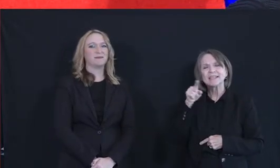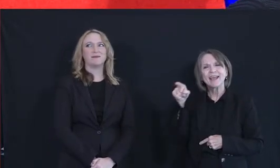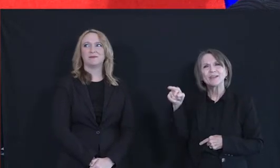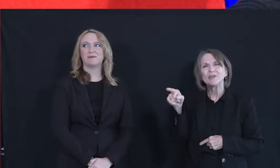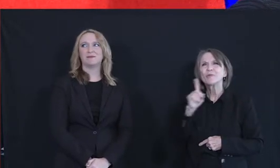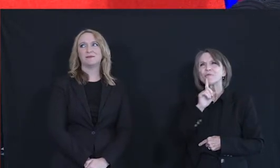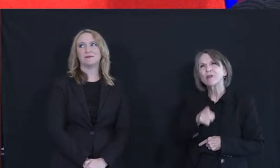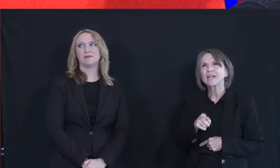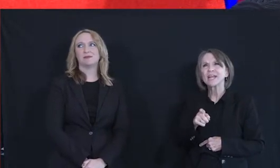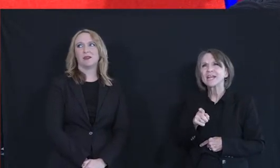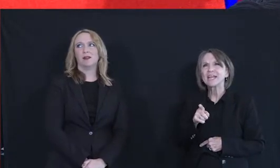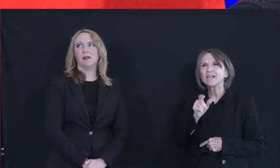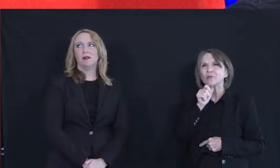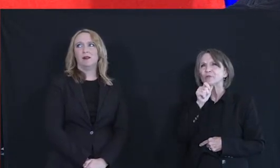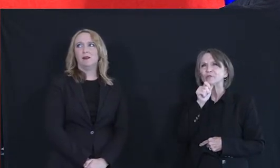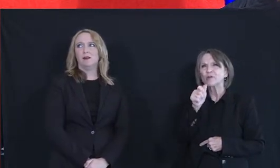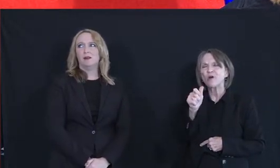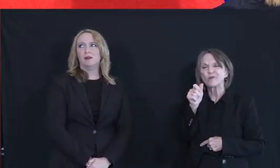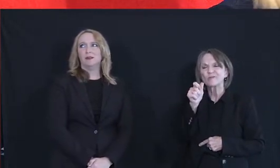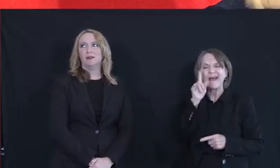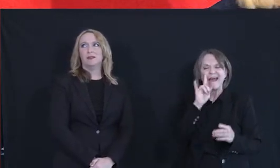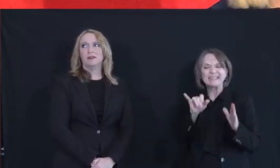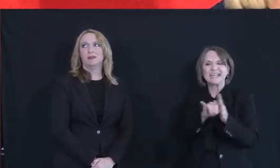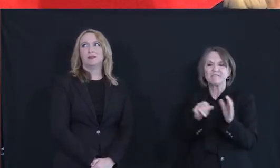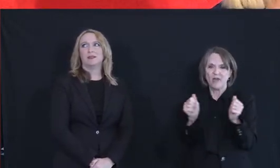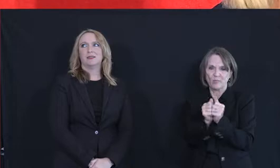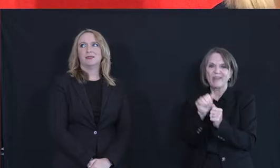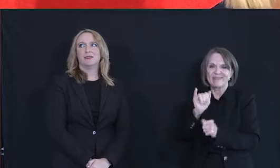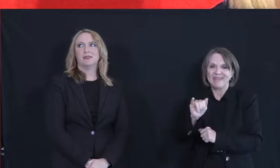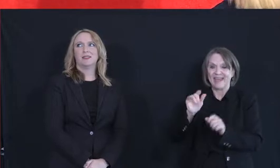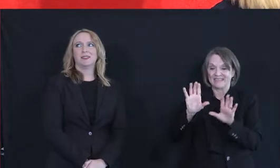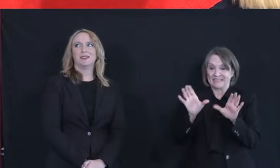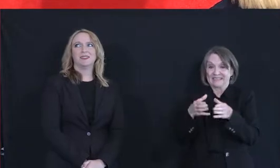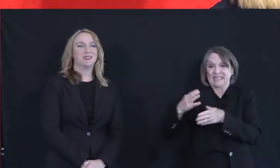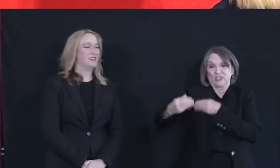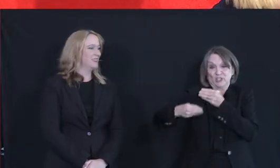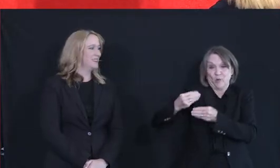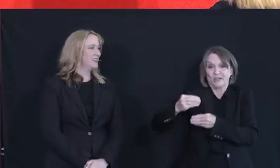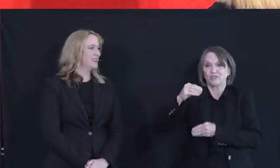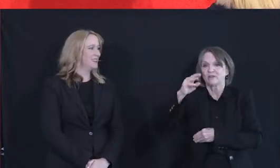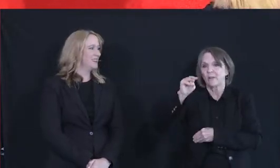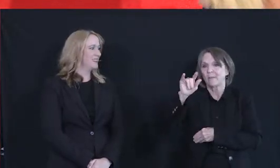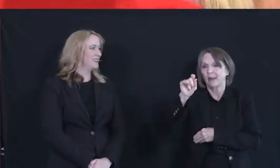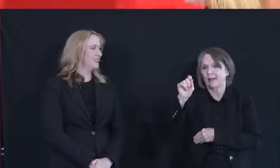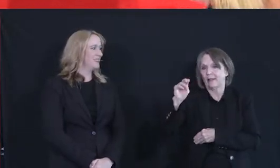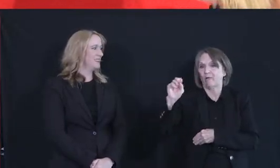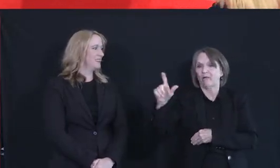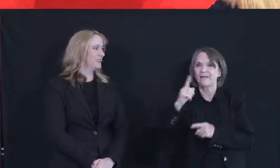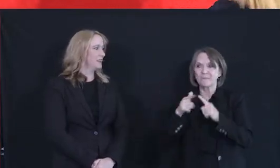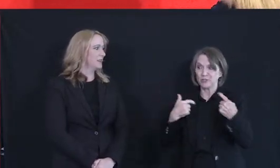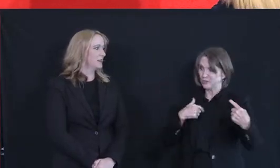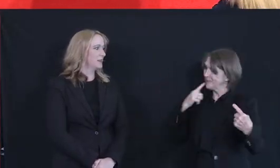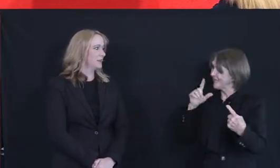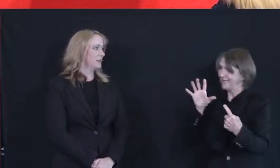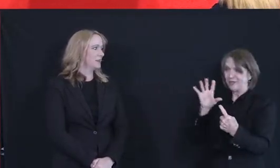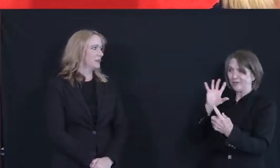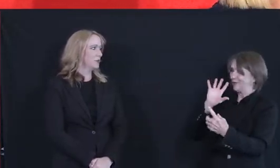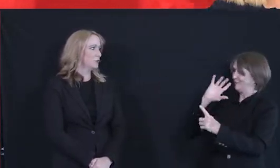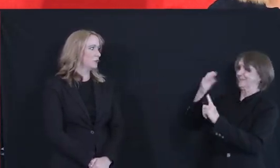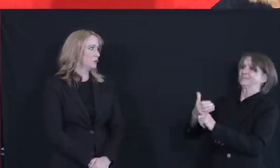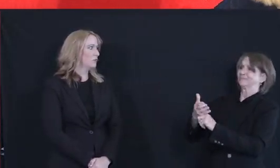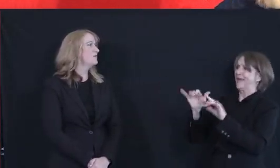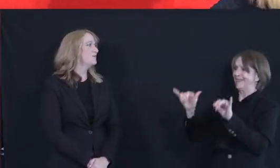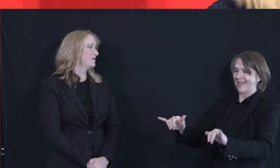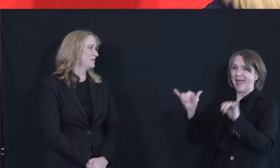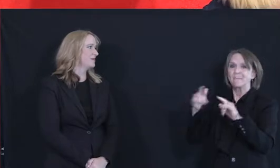really identify with the millennial generation but I wrote a book about Millennials 10 years ago and to me you capture the ethos of the generation